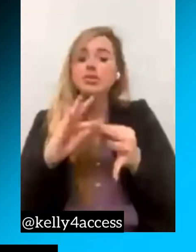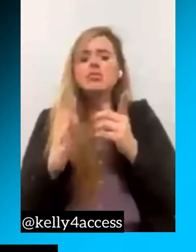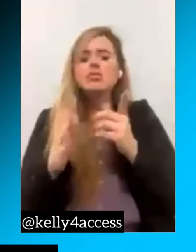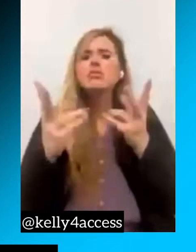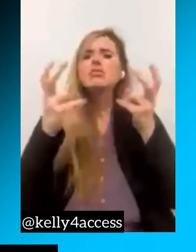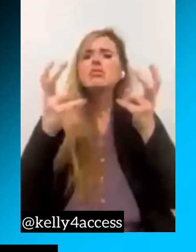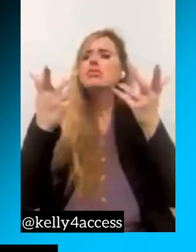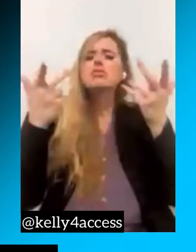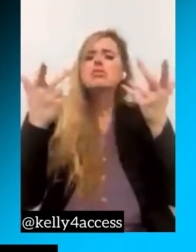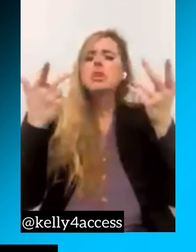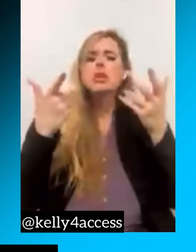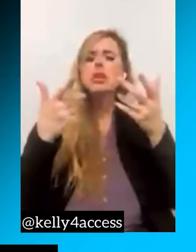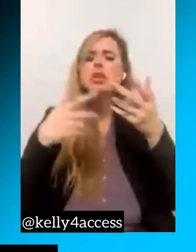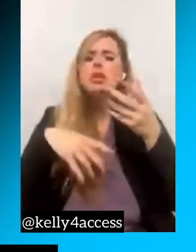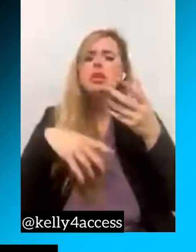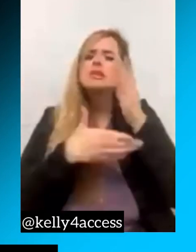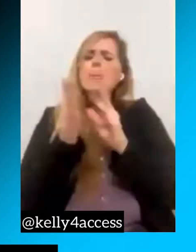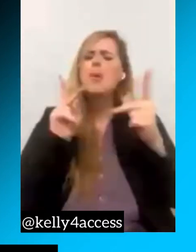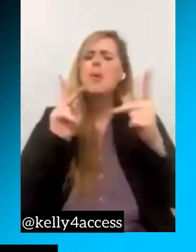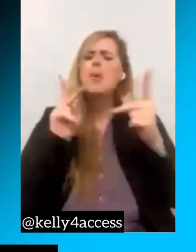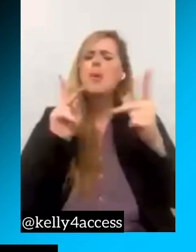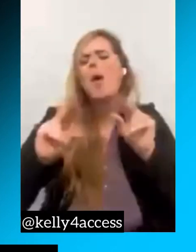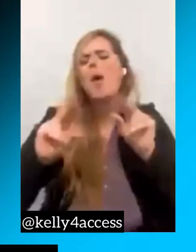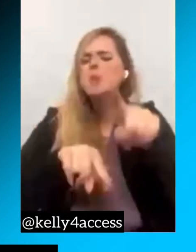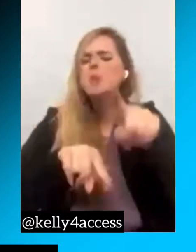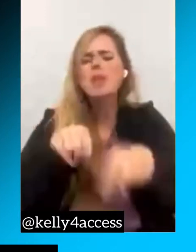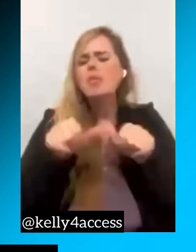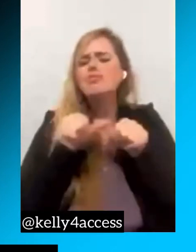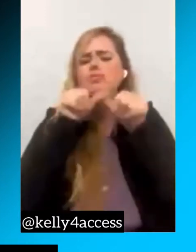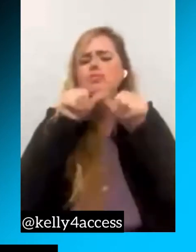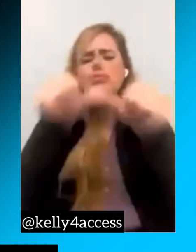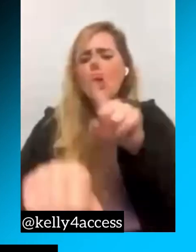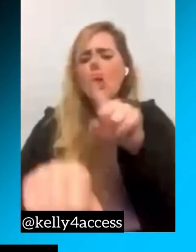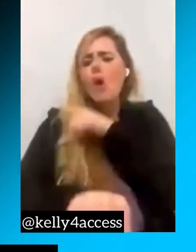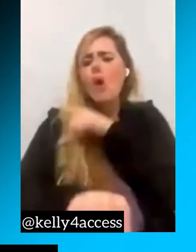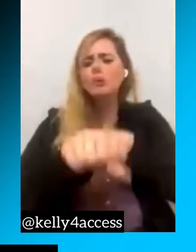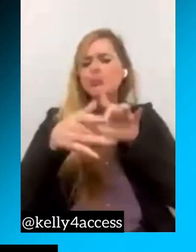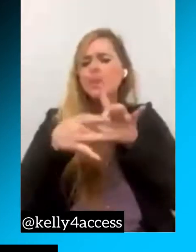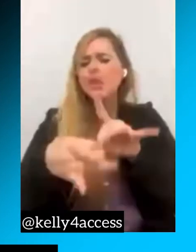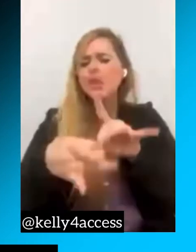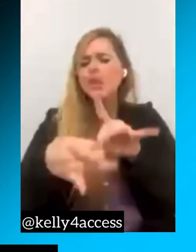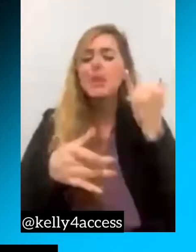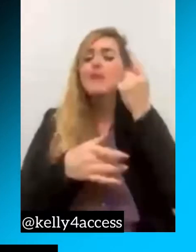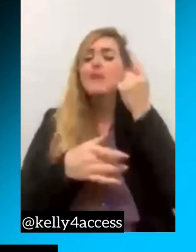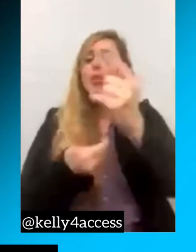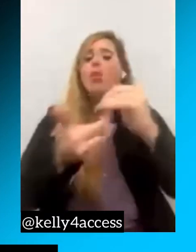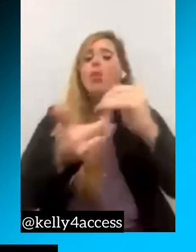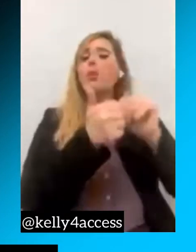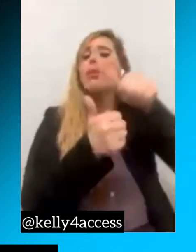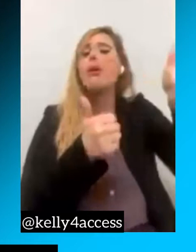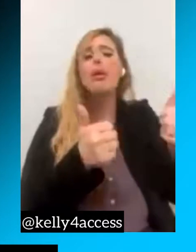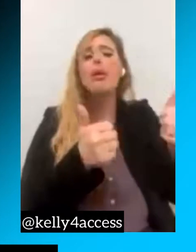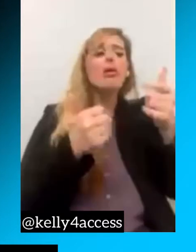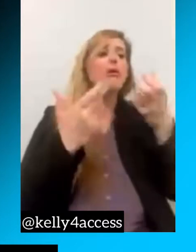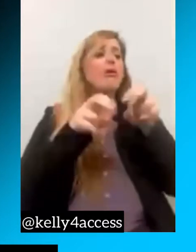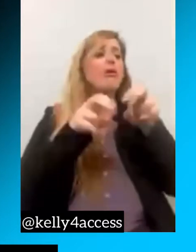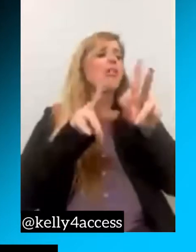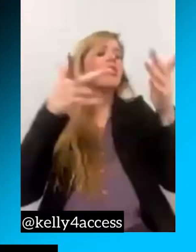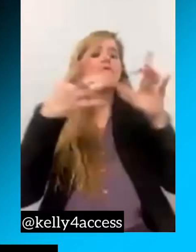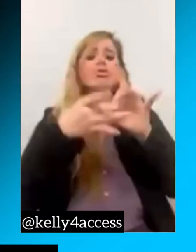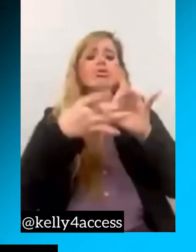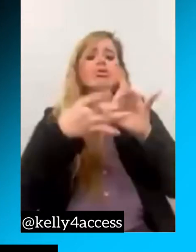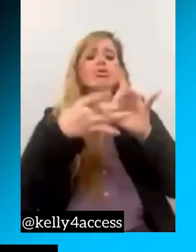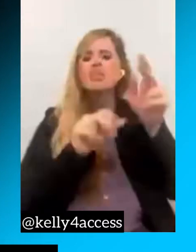work long term. Okay. What do you think? That's also